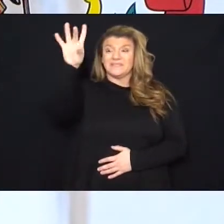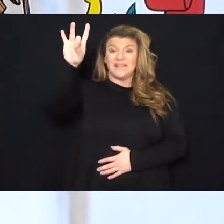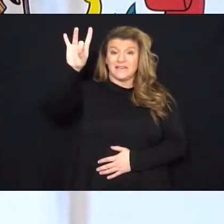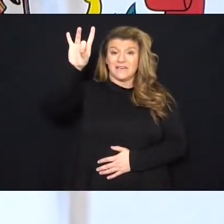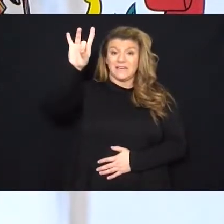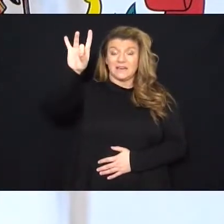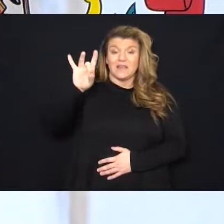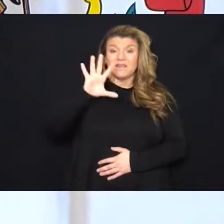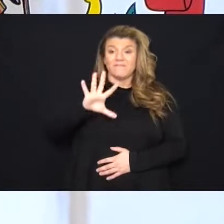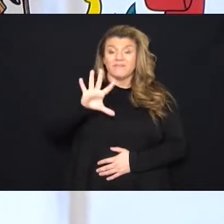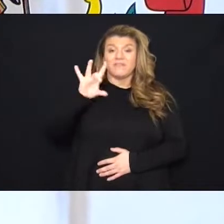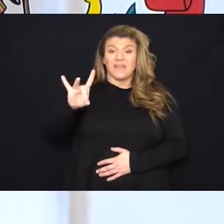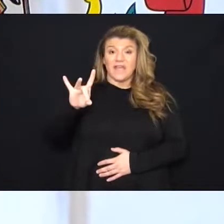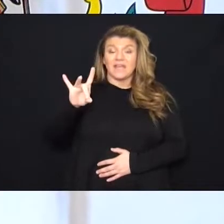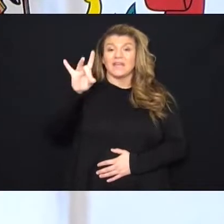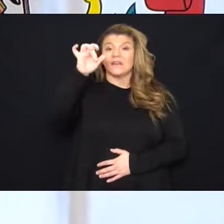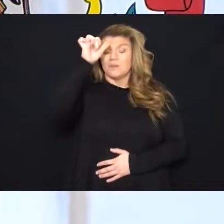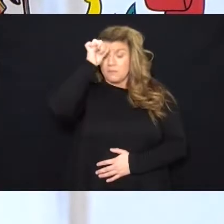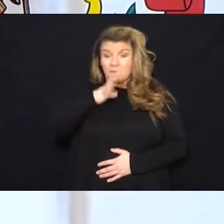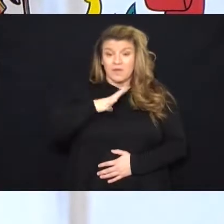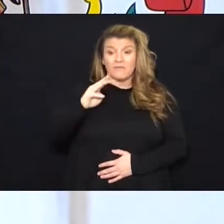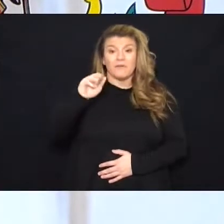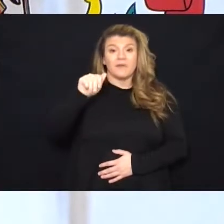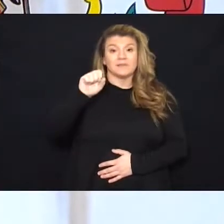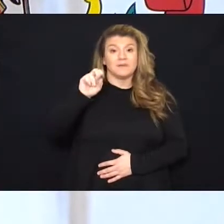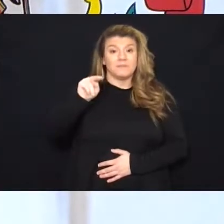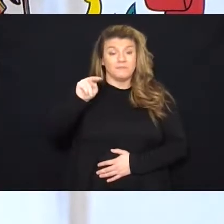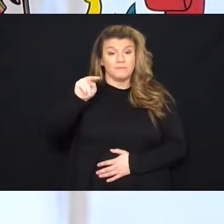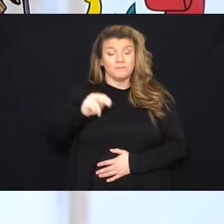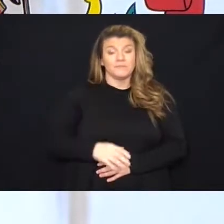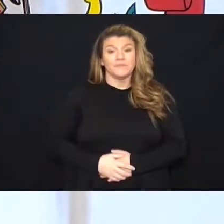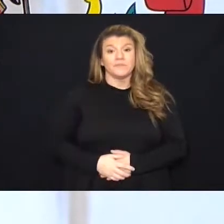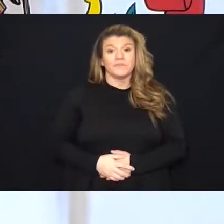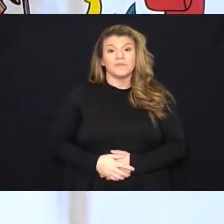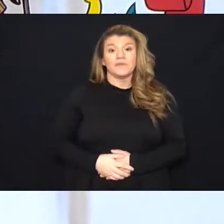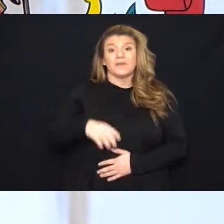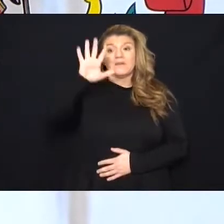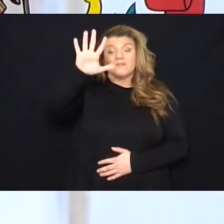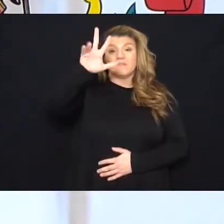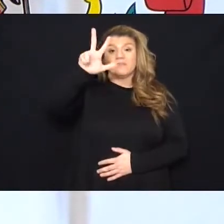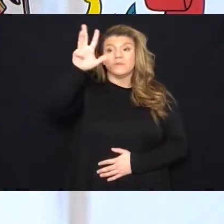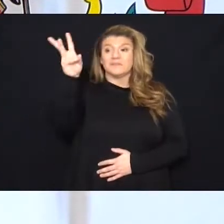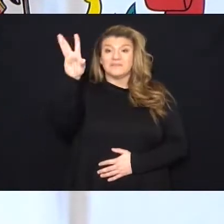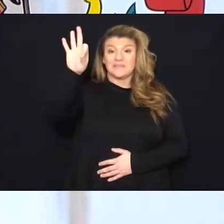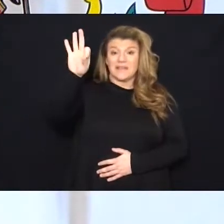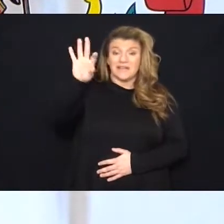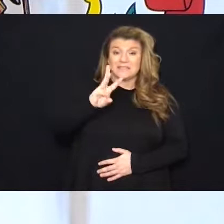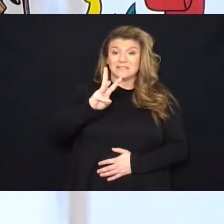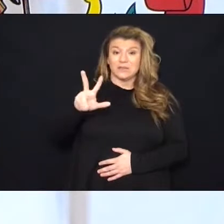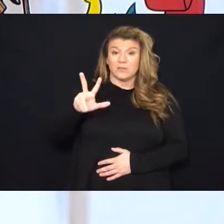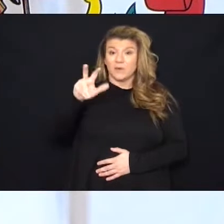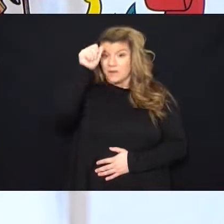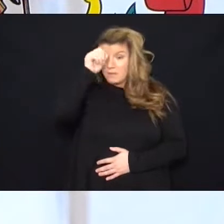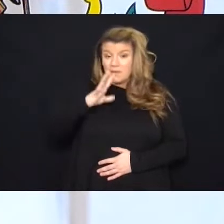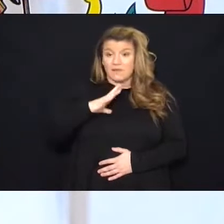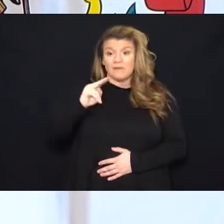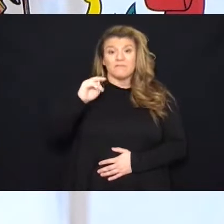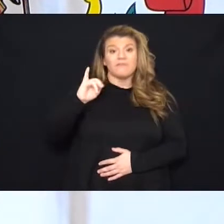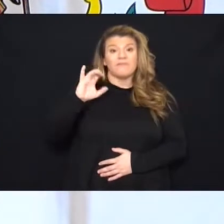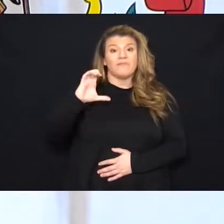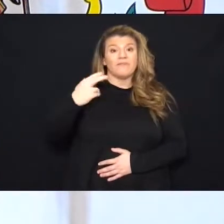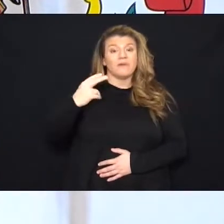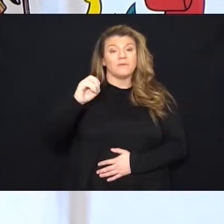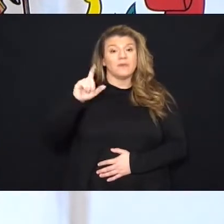death, a 58-year-old male from Mason County. The 5,369th death, a 63-year-old male from Nicholas